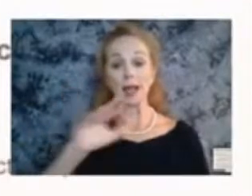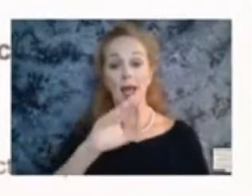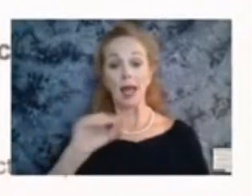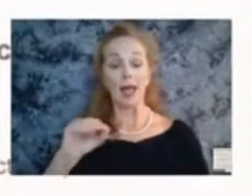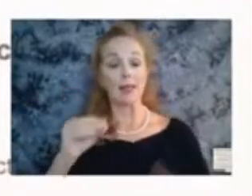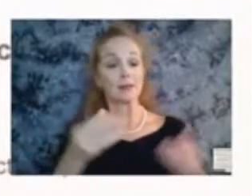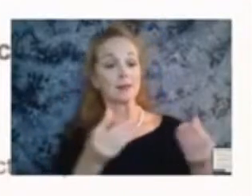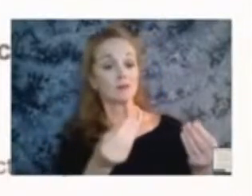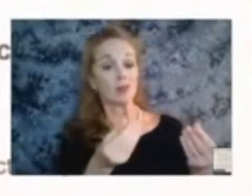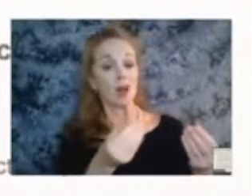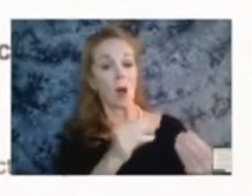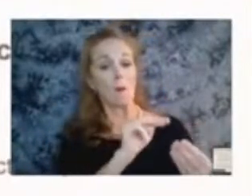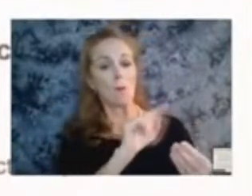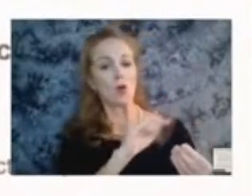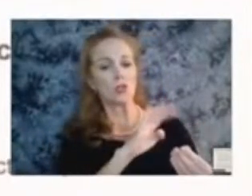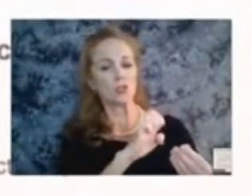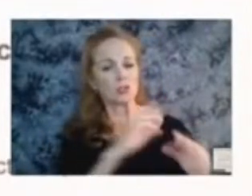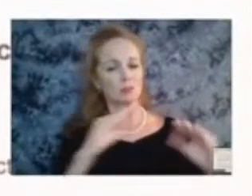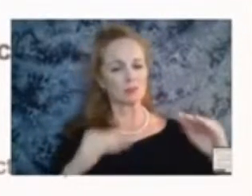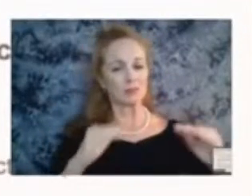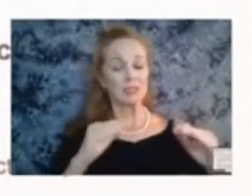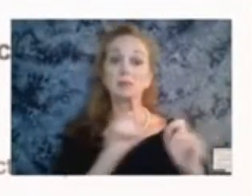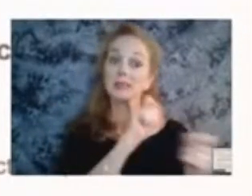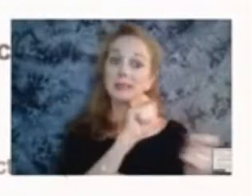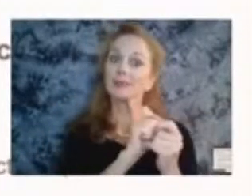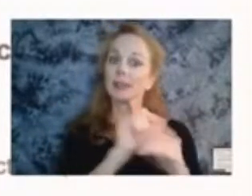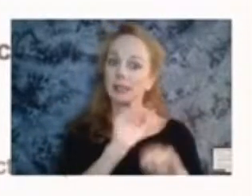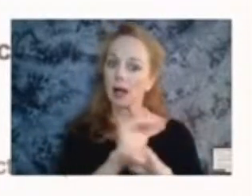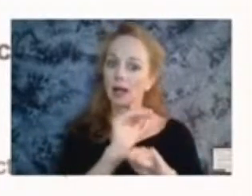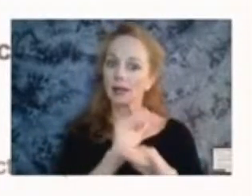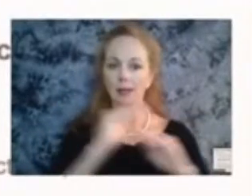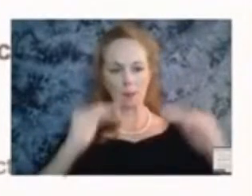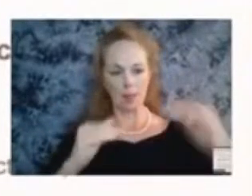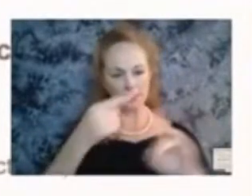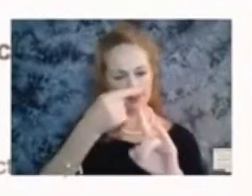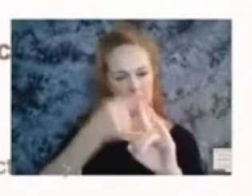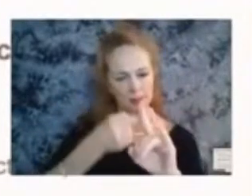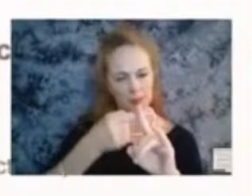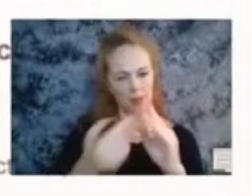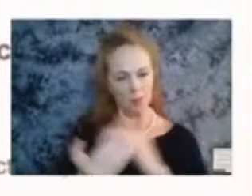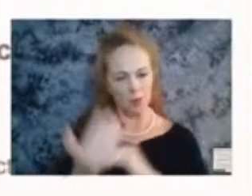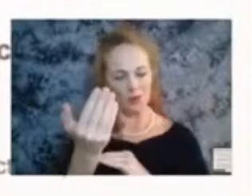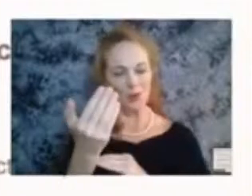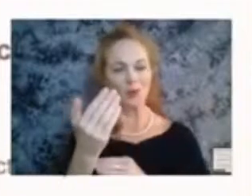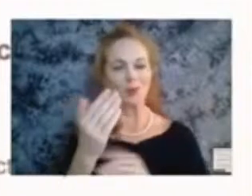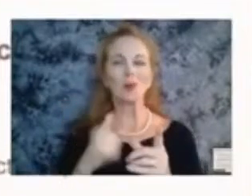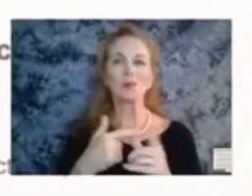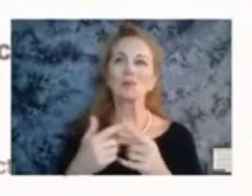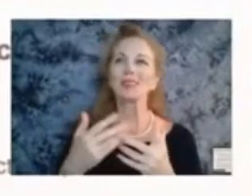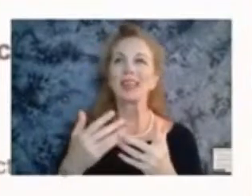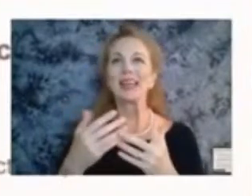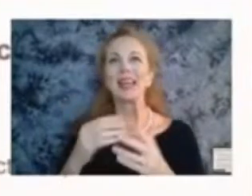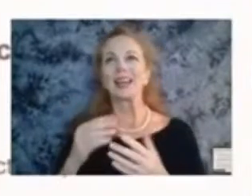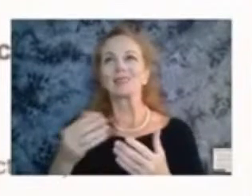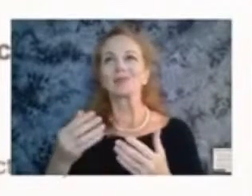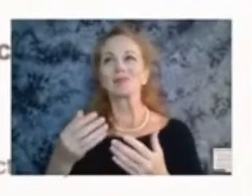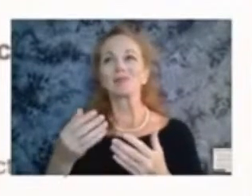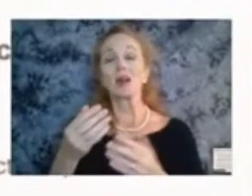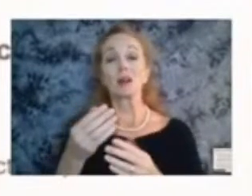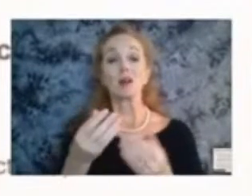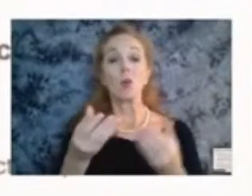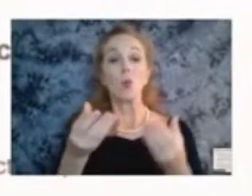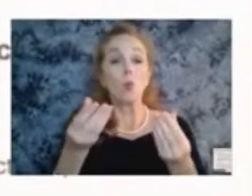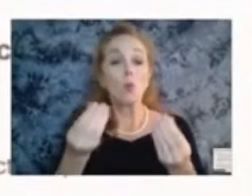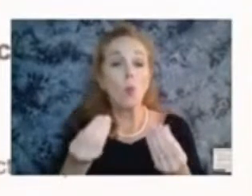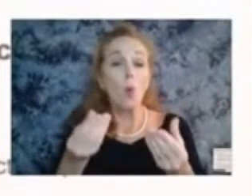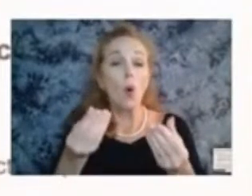and the temperature inside that building. Because as we all know, as you enter moisture into an area and it sits dormant